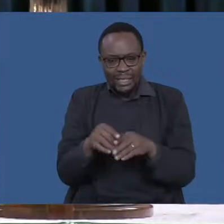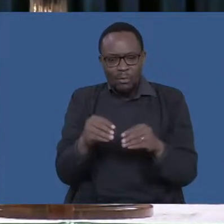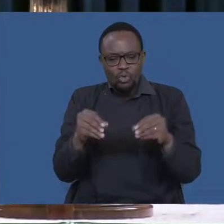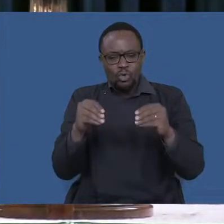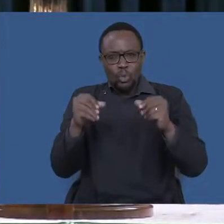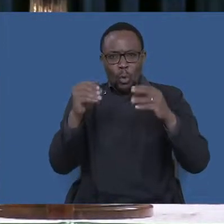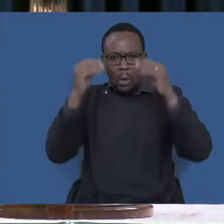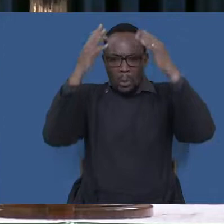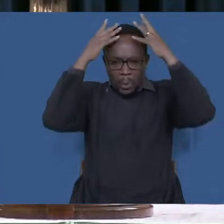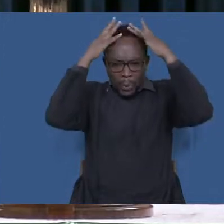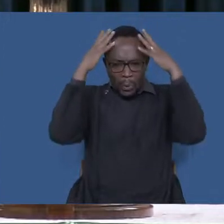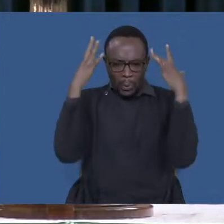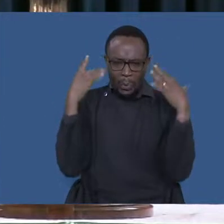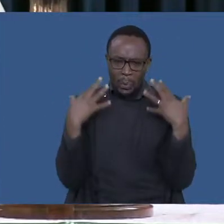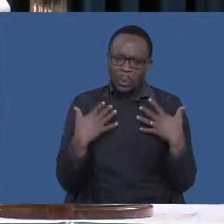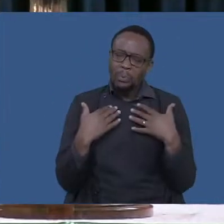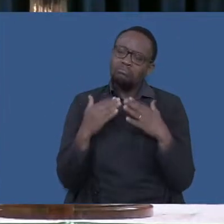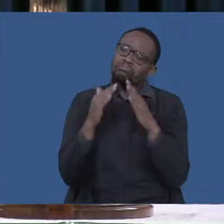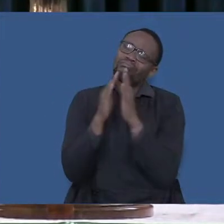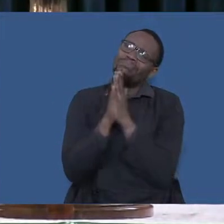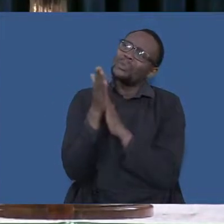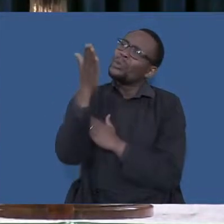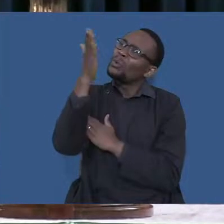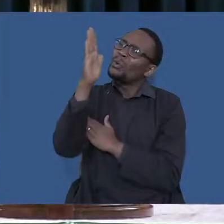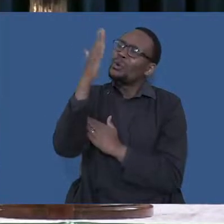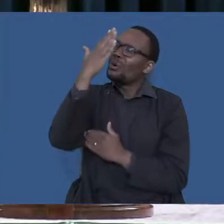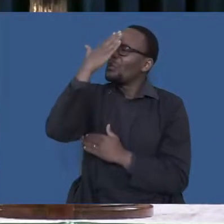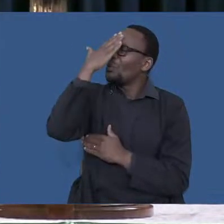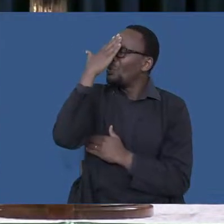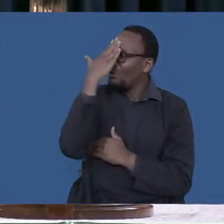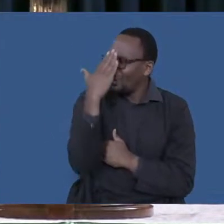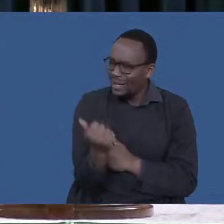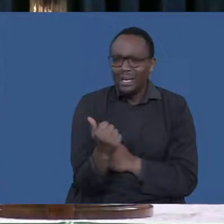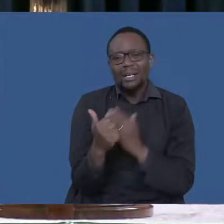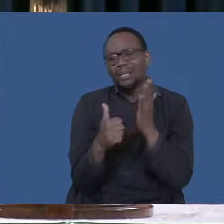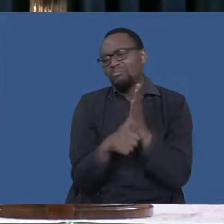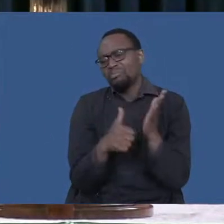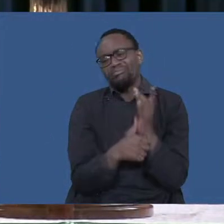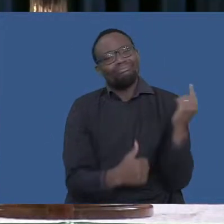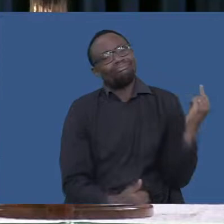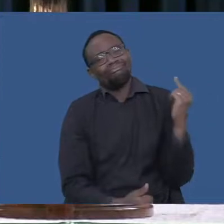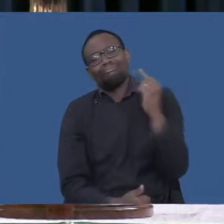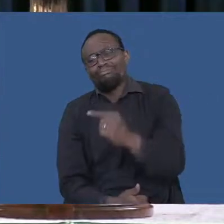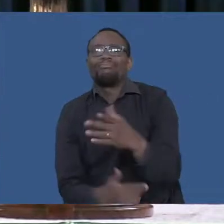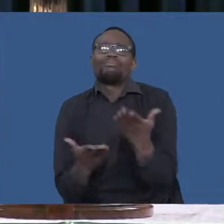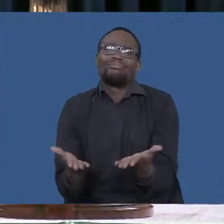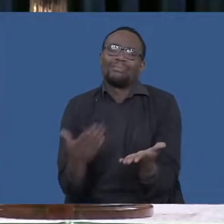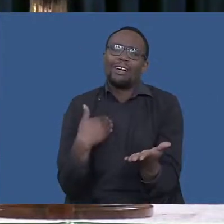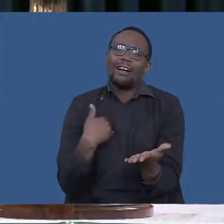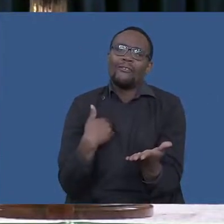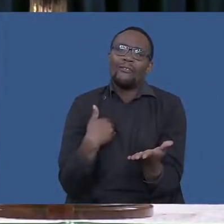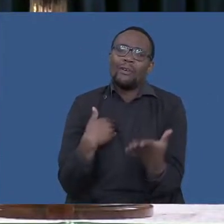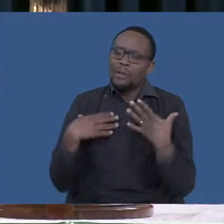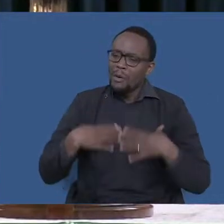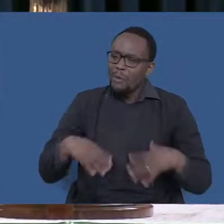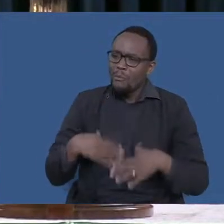heads. And Joshua said, alas, sovereign Lord, why did you ever bring these people across the Jordan to deliver us and to the